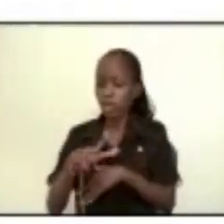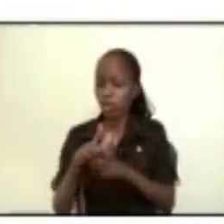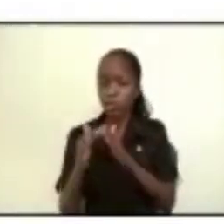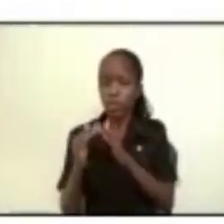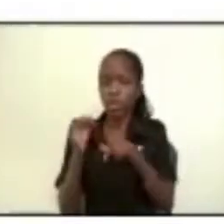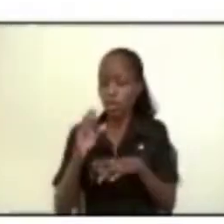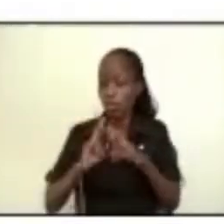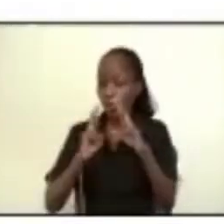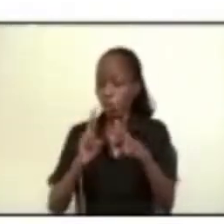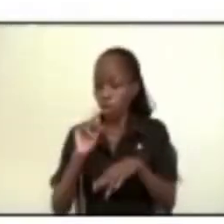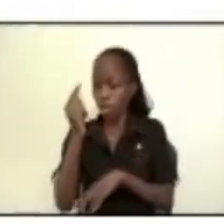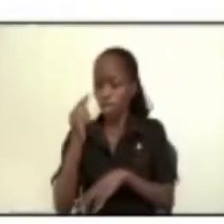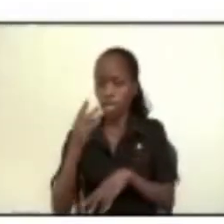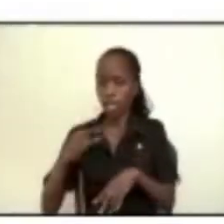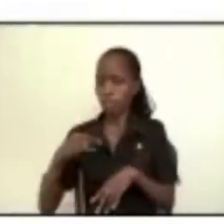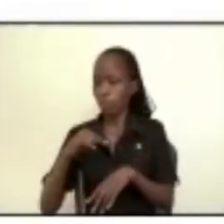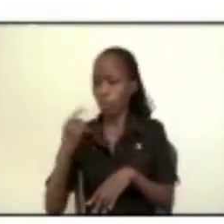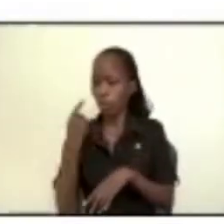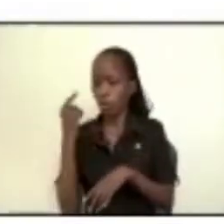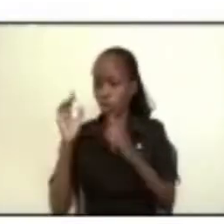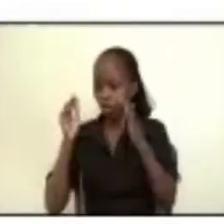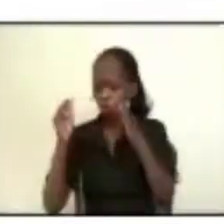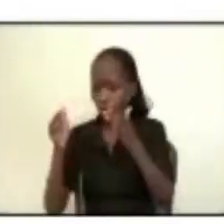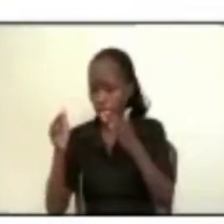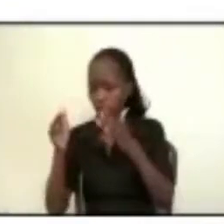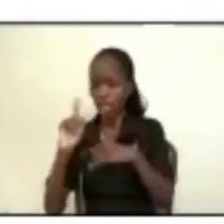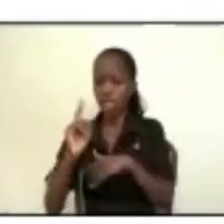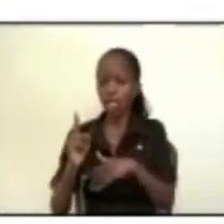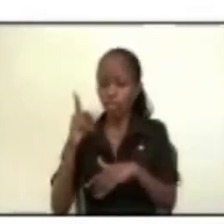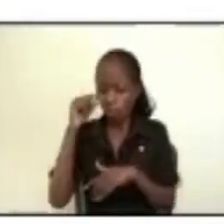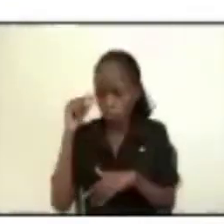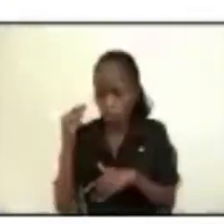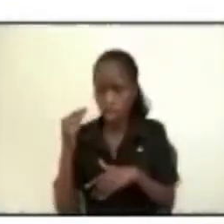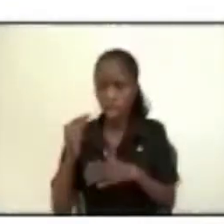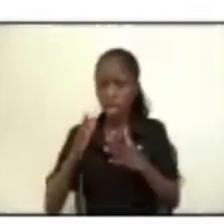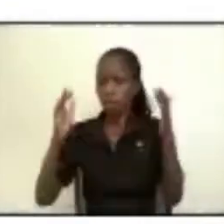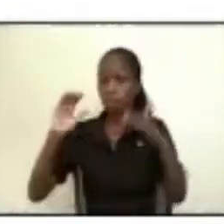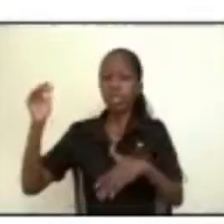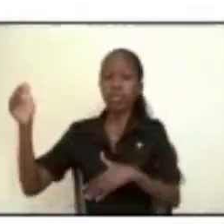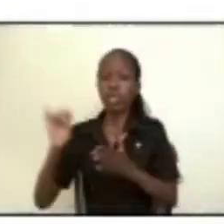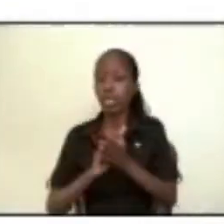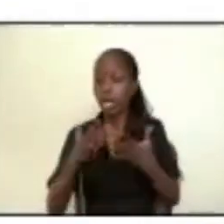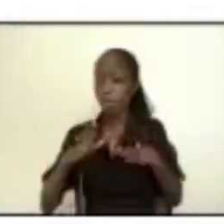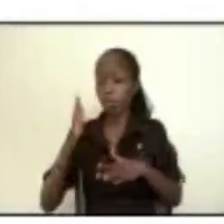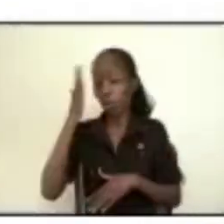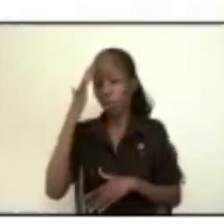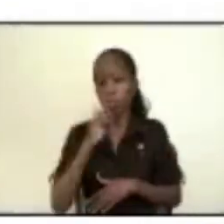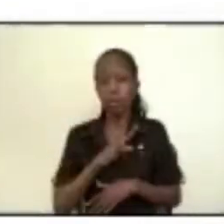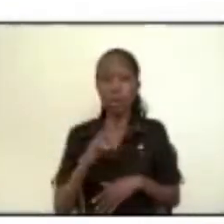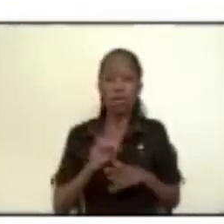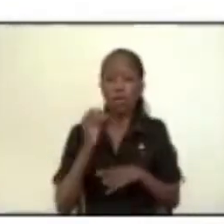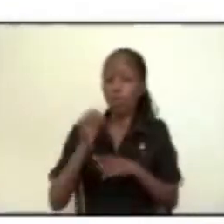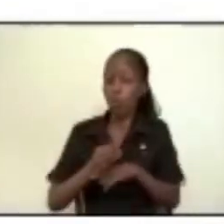in Kenya, am I only looking at Nairobi, Mombasa, and the major cities that people know of? Or